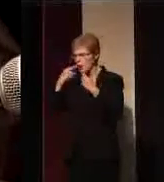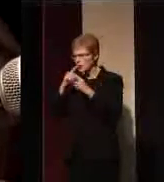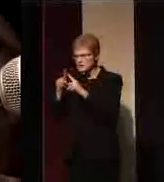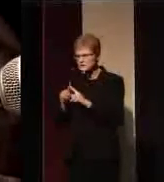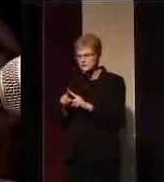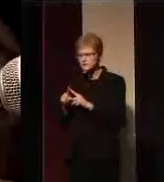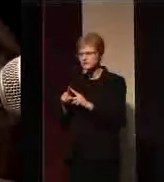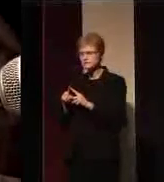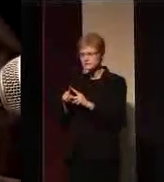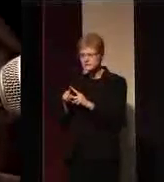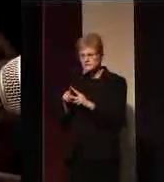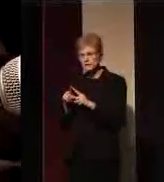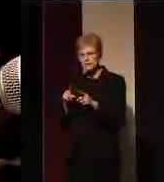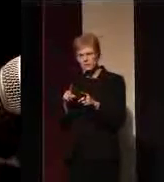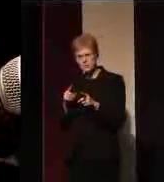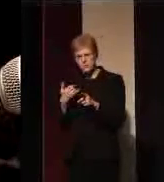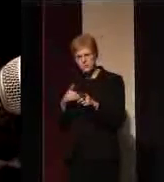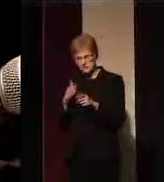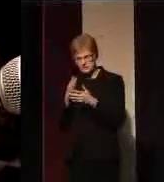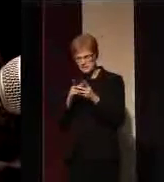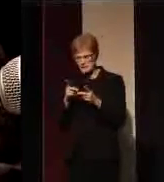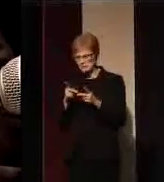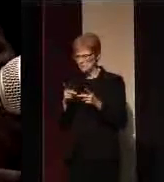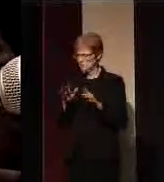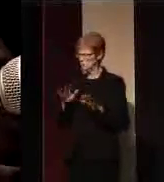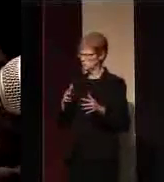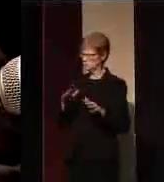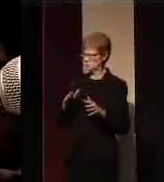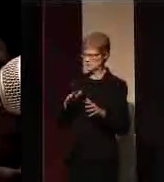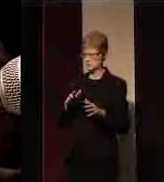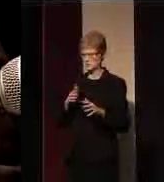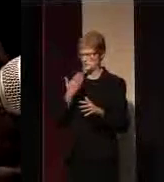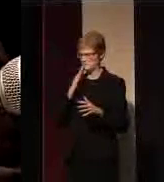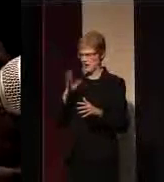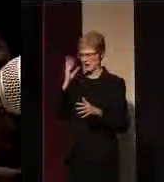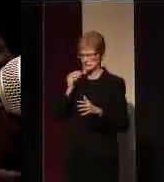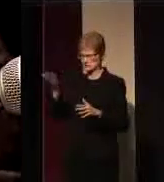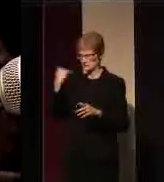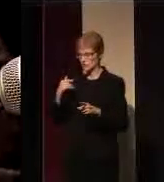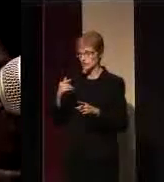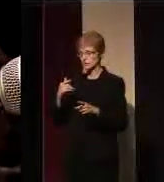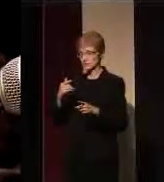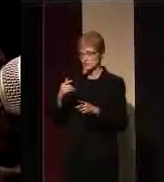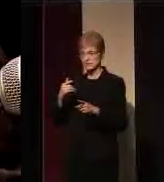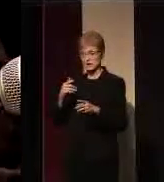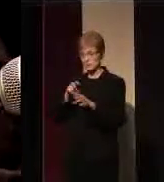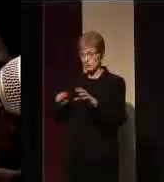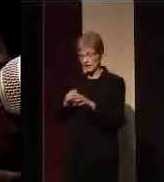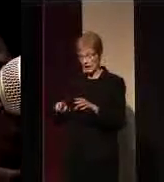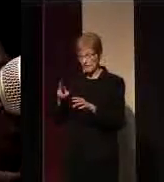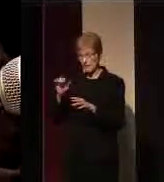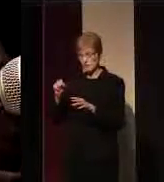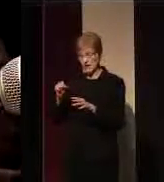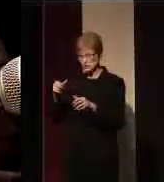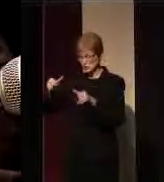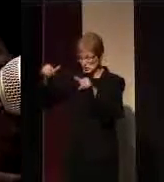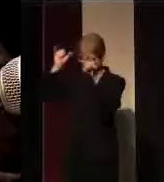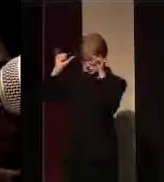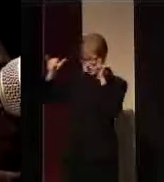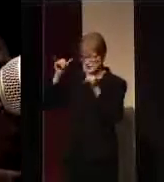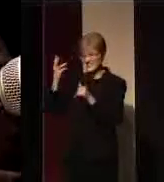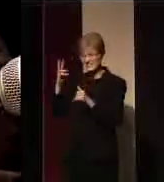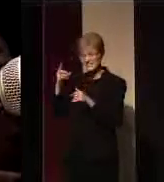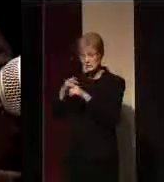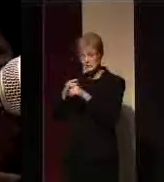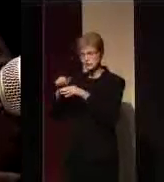from some real checkerboard passes. But when we got off that bus and they shaved everybody's head and put us through 16 weeks